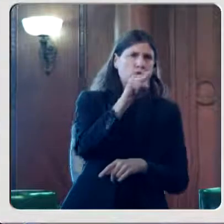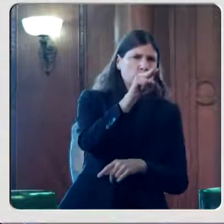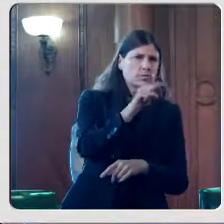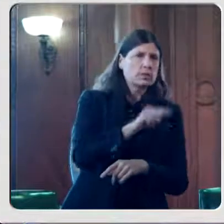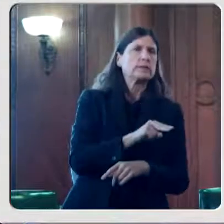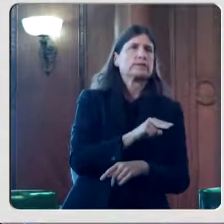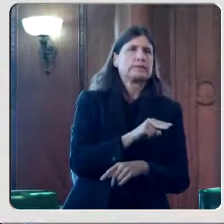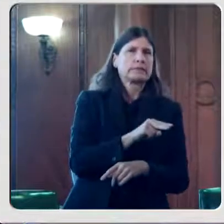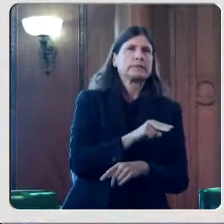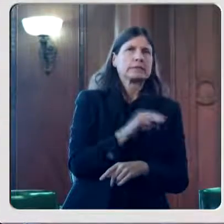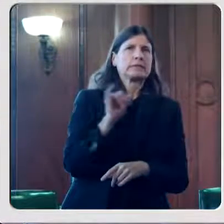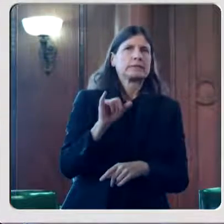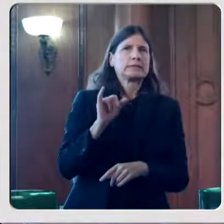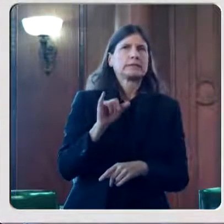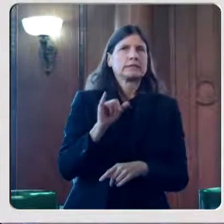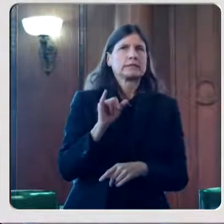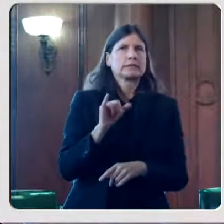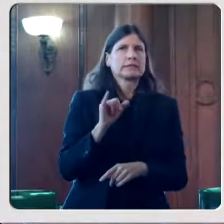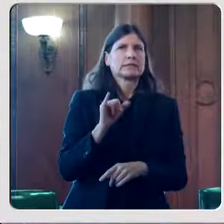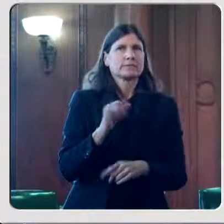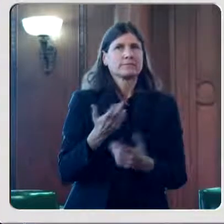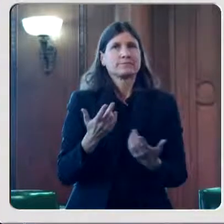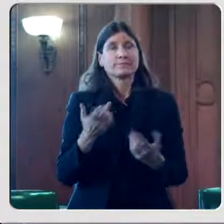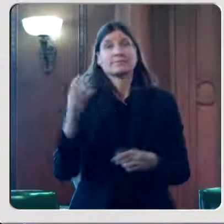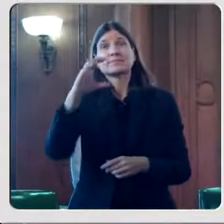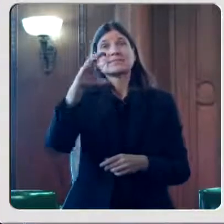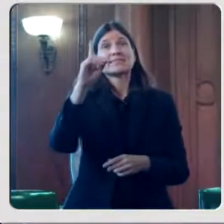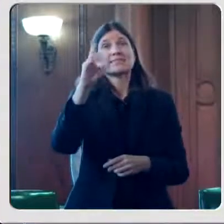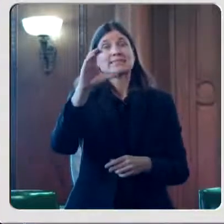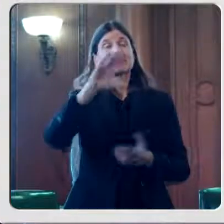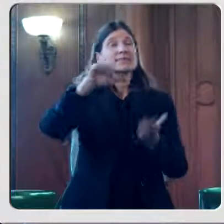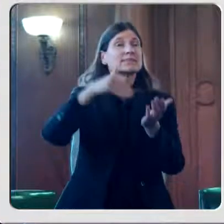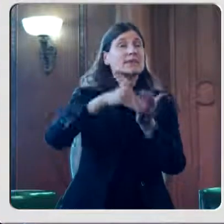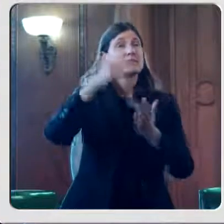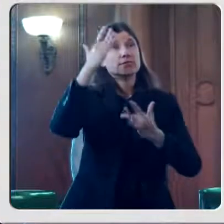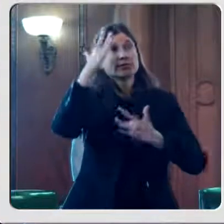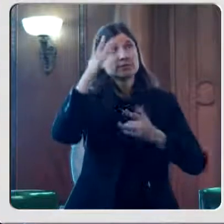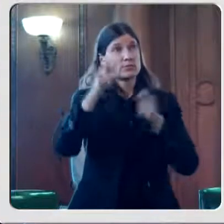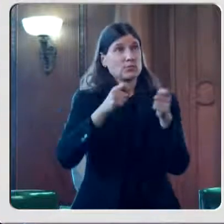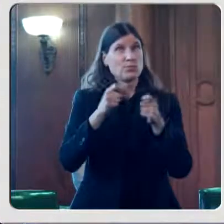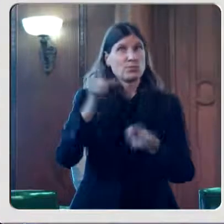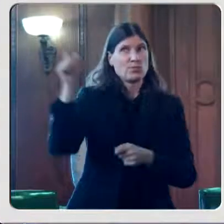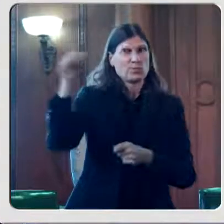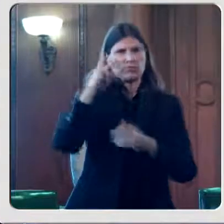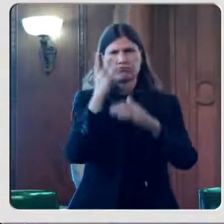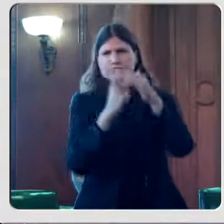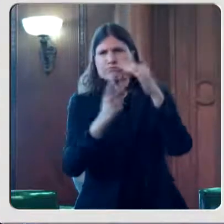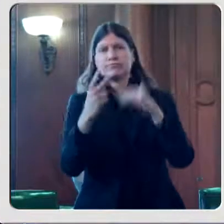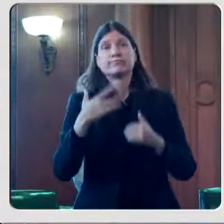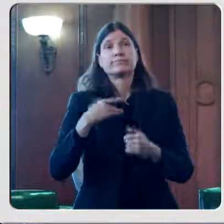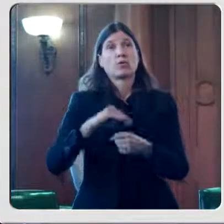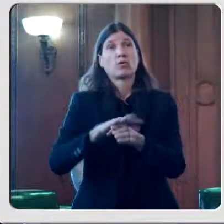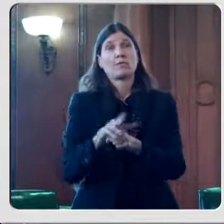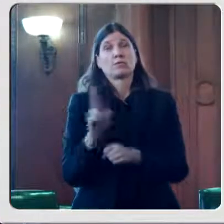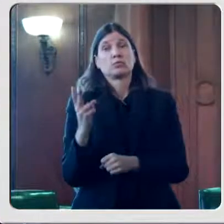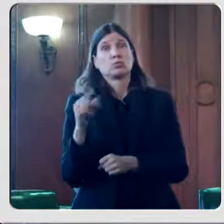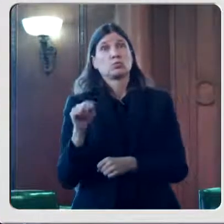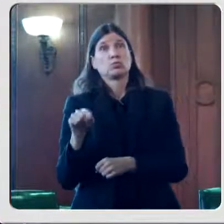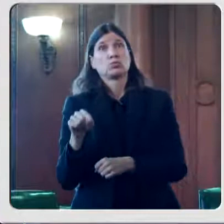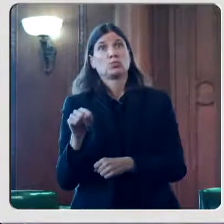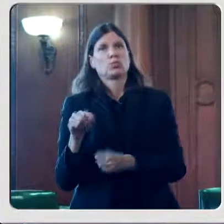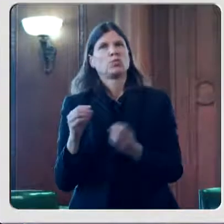CDC did several weeks ago puts it on pace to be the predominant strain here in the United States in